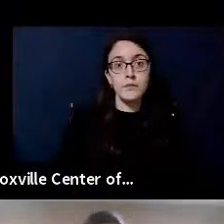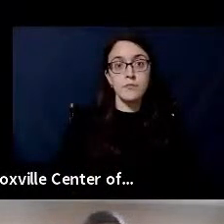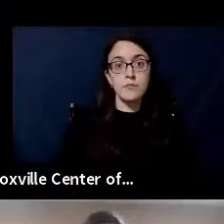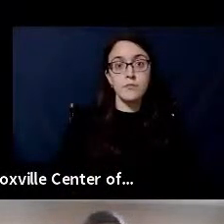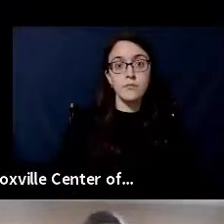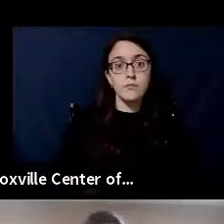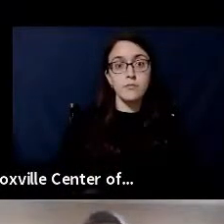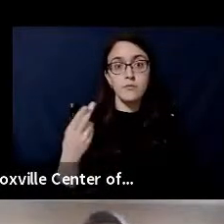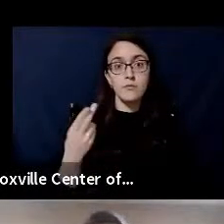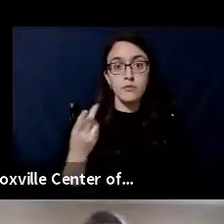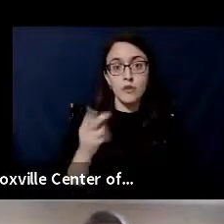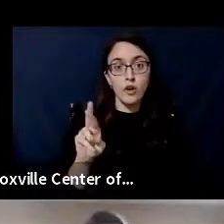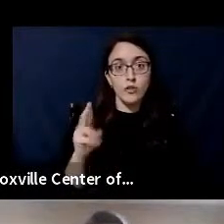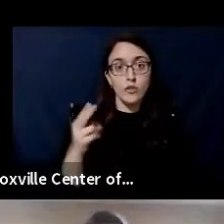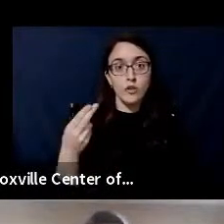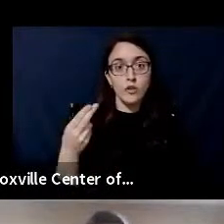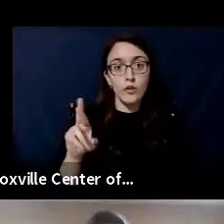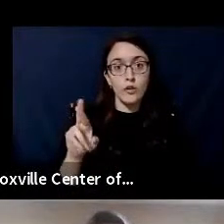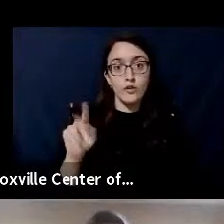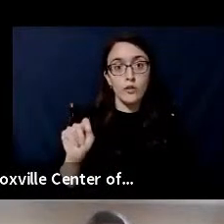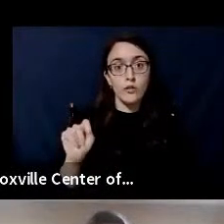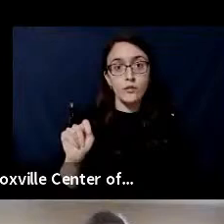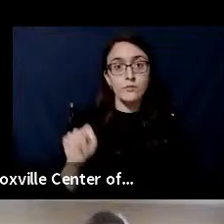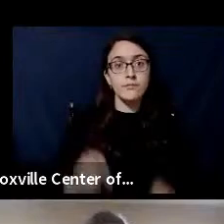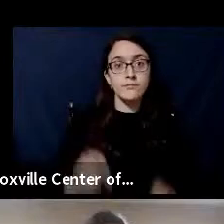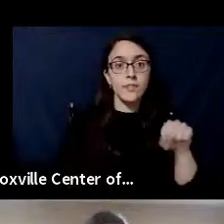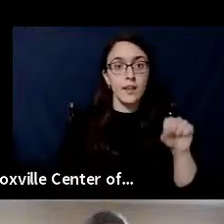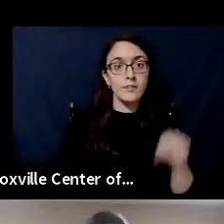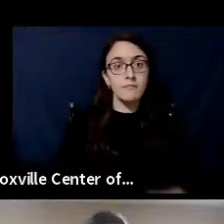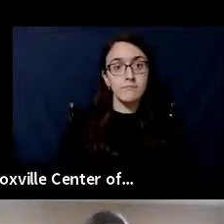Dr. Hurt? Yes.